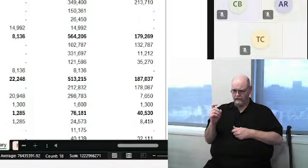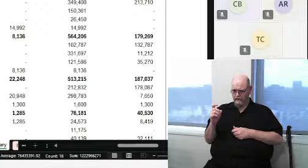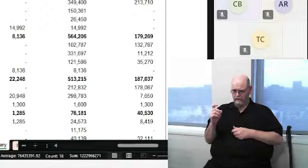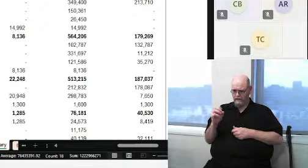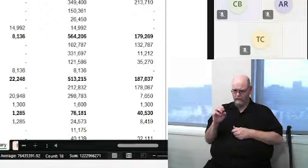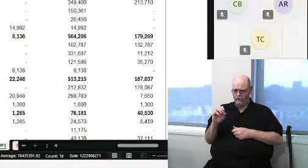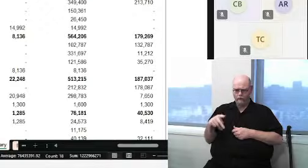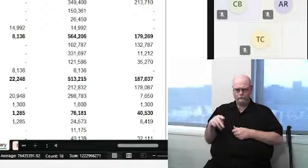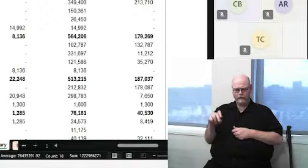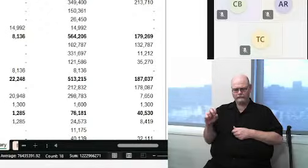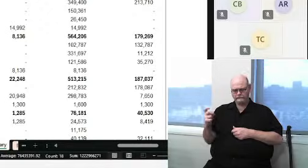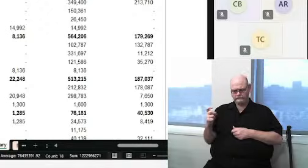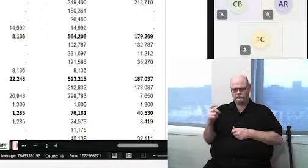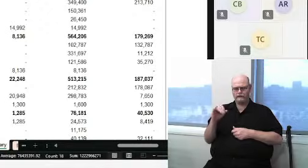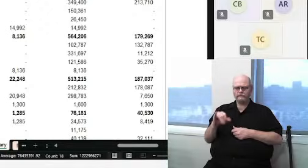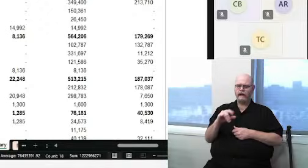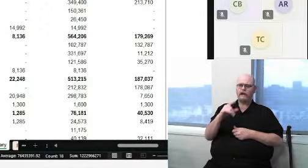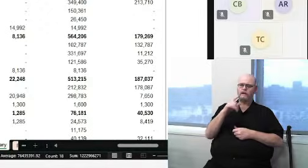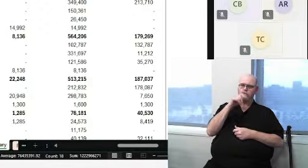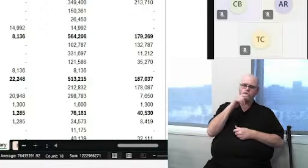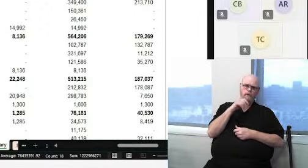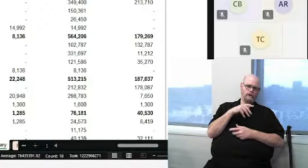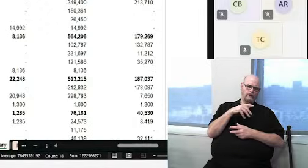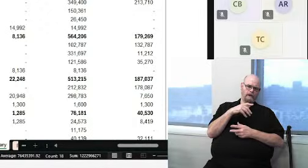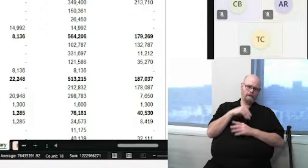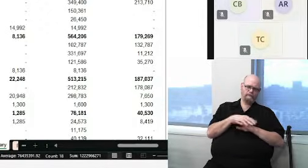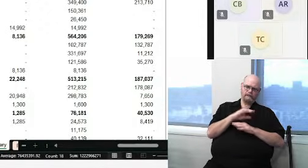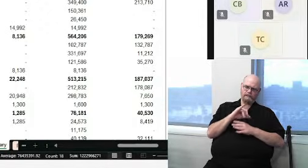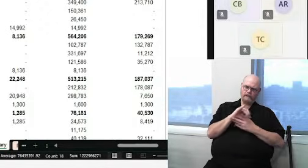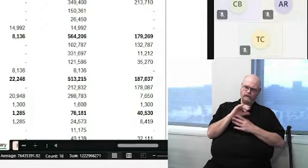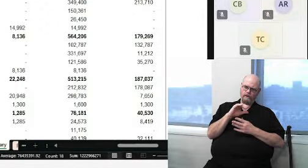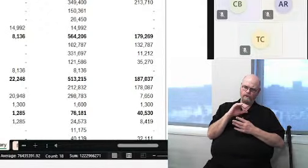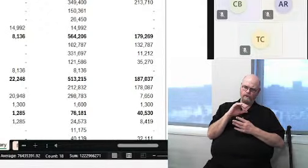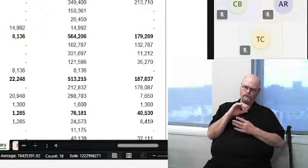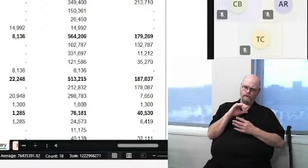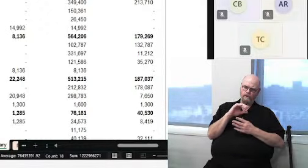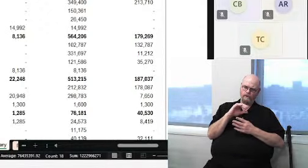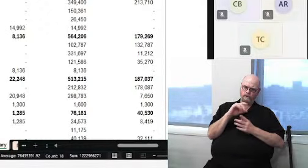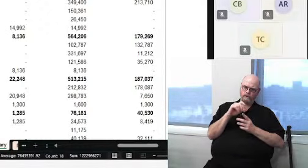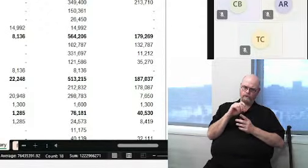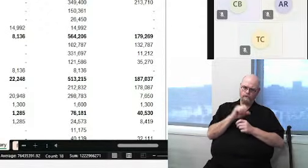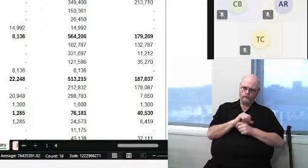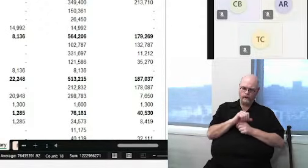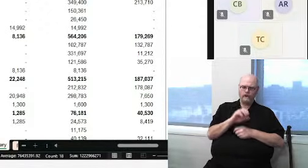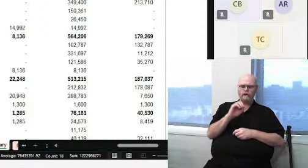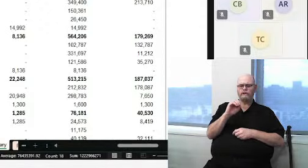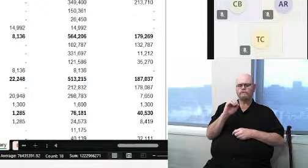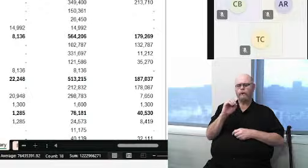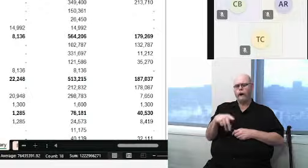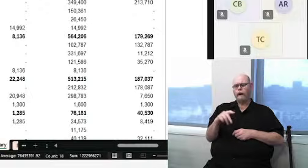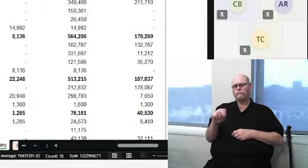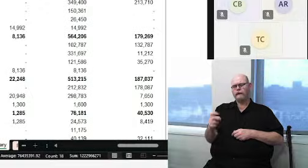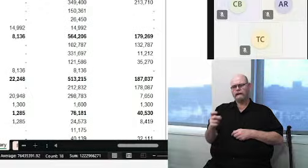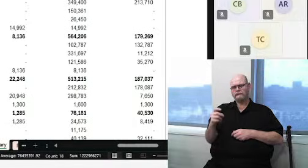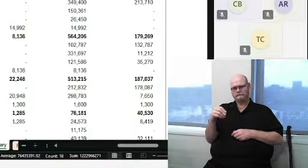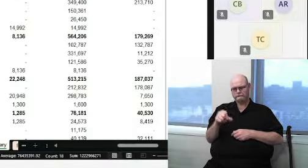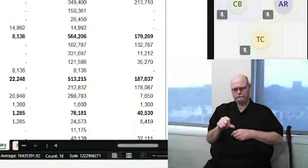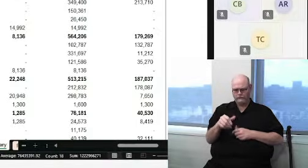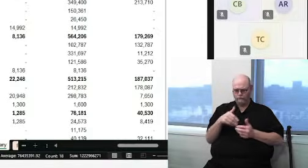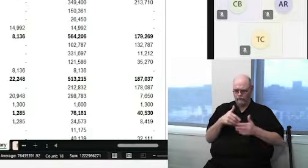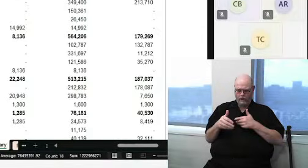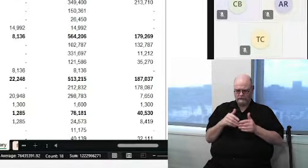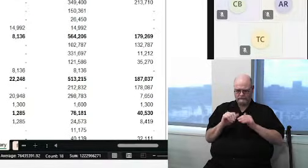treatment. It's not who conducts the work. Okay, and that, I guess we'll call it OPEX